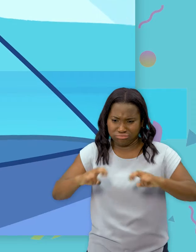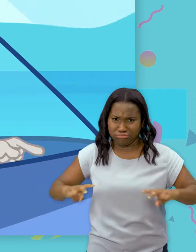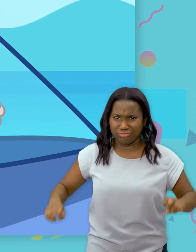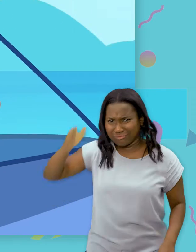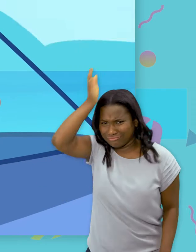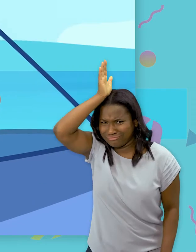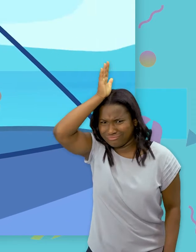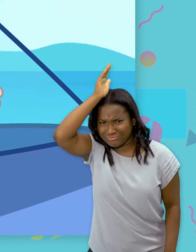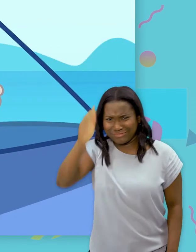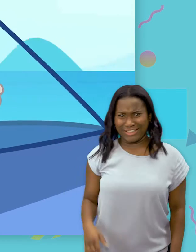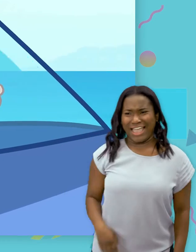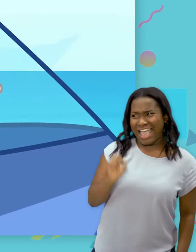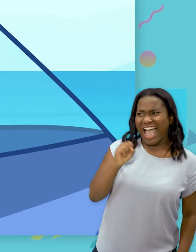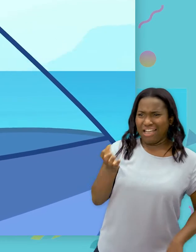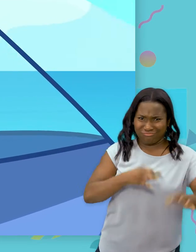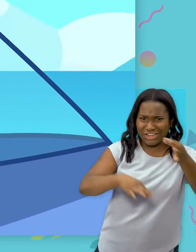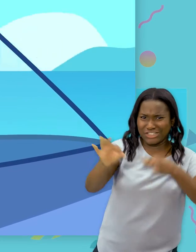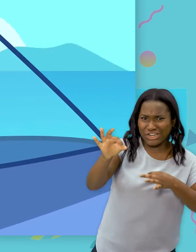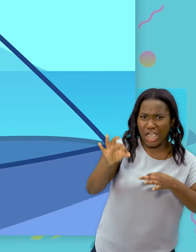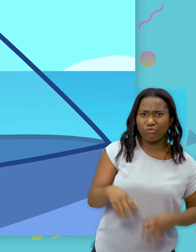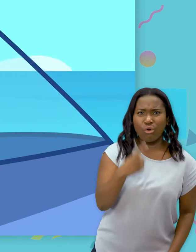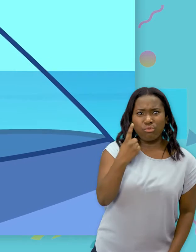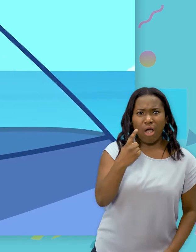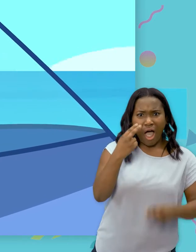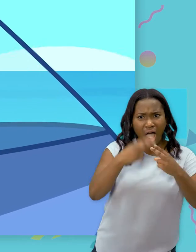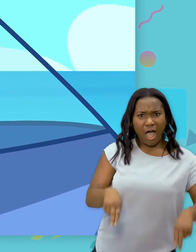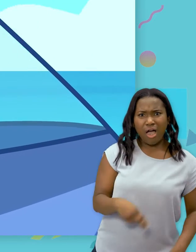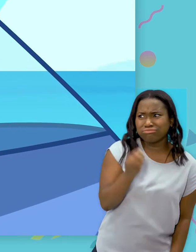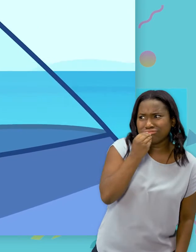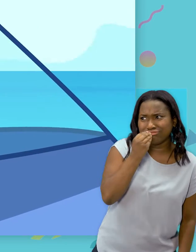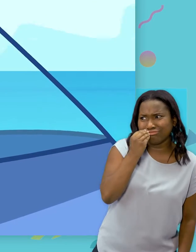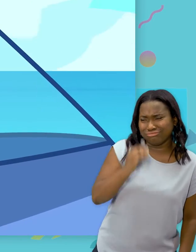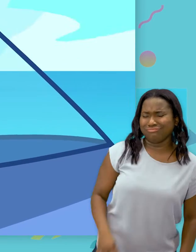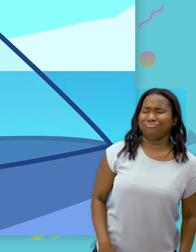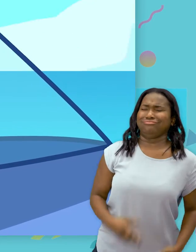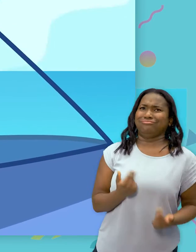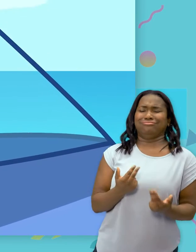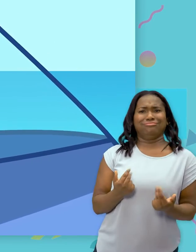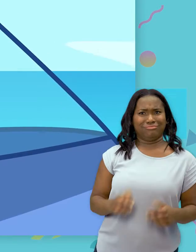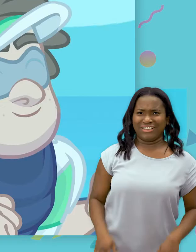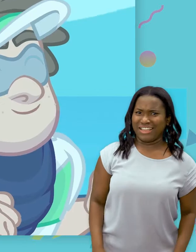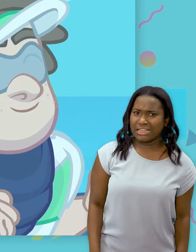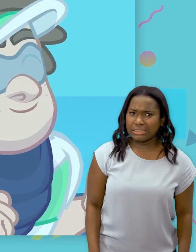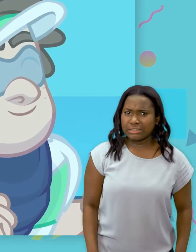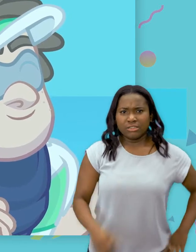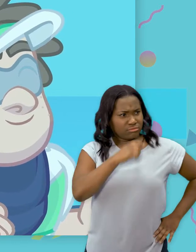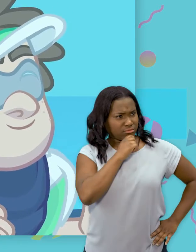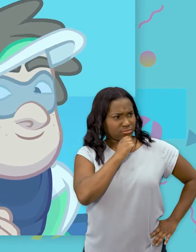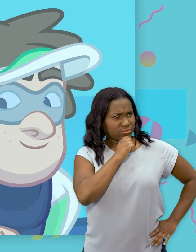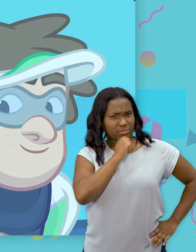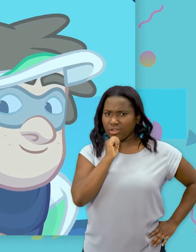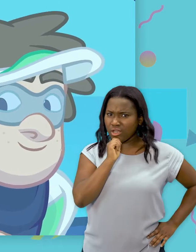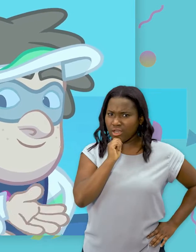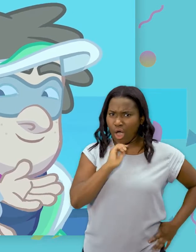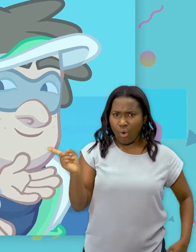sharks. And that he made them in exchange for just one egg sandwich. Yeah. Speaking of